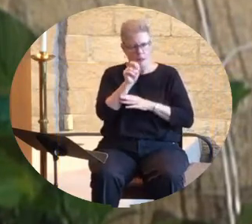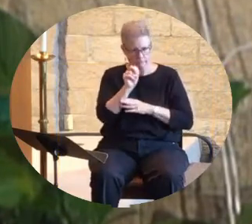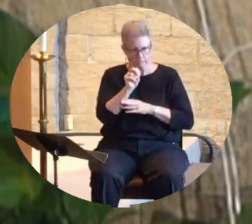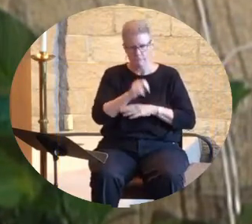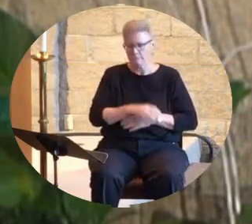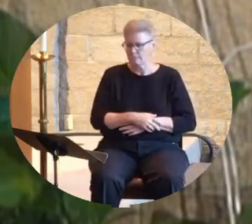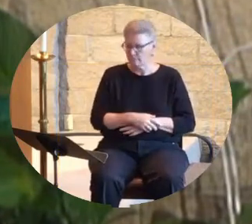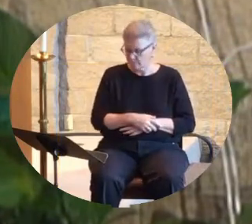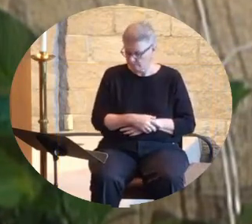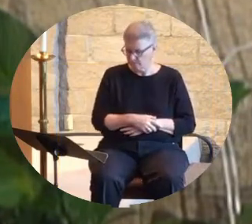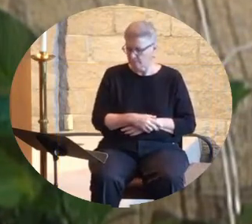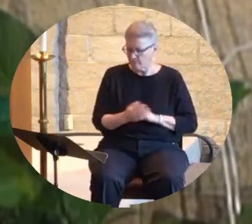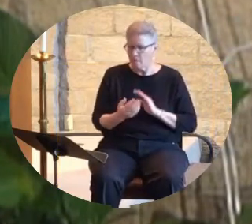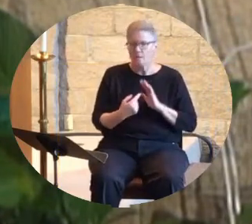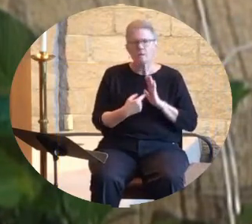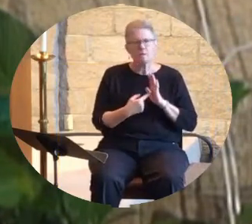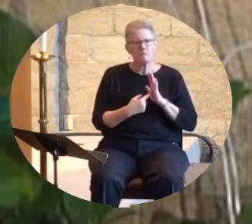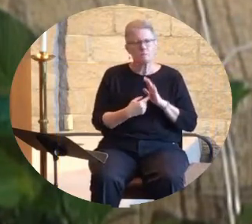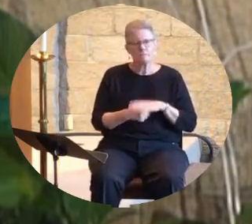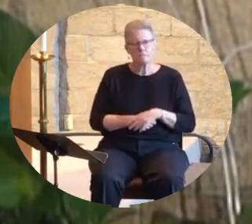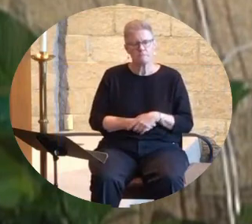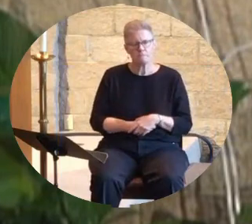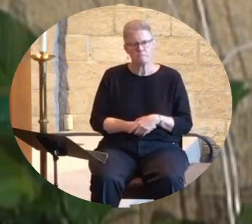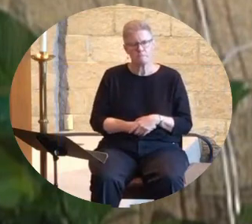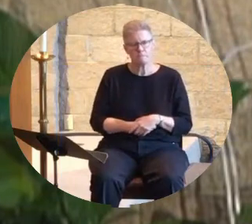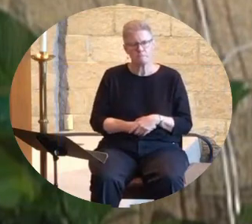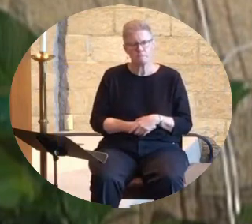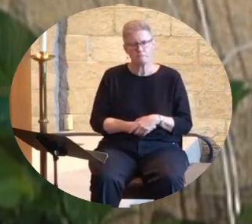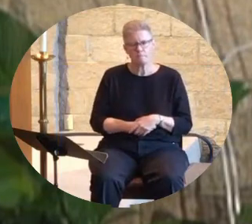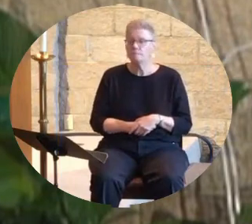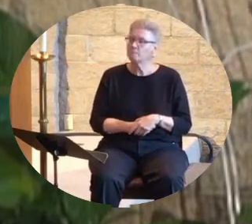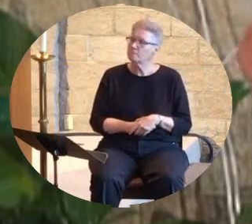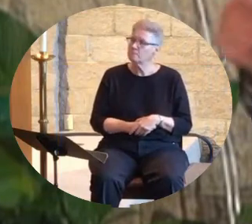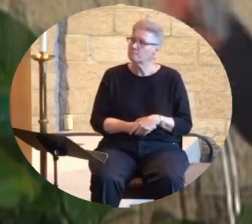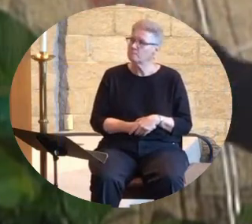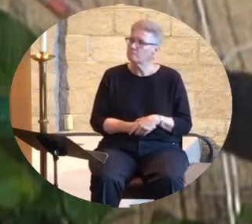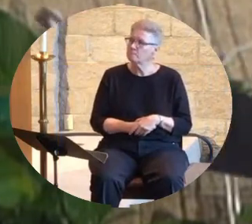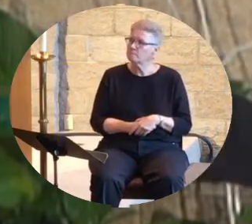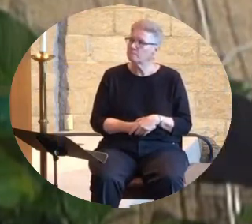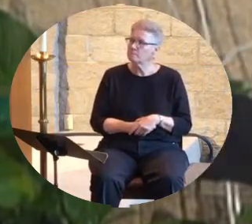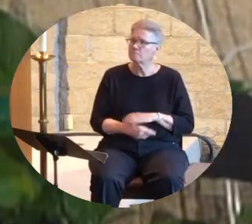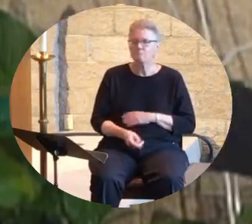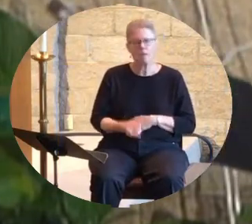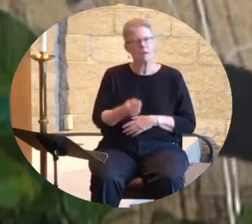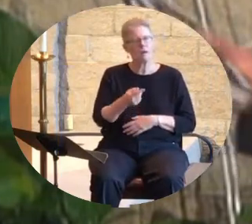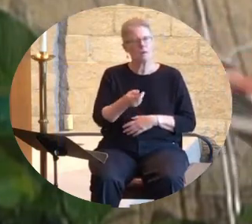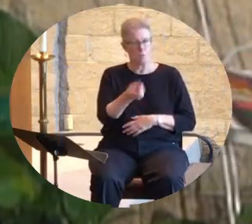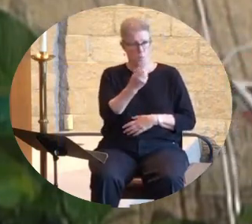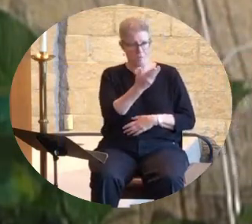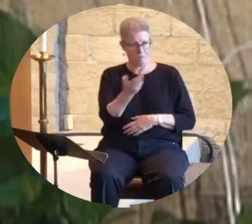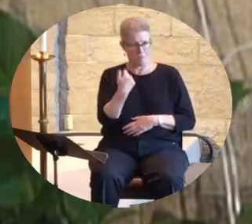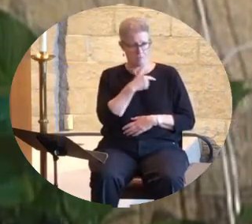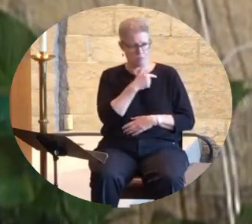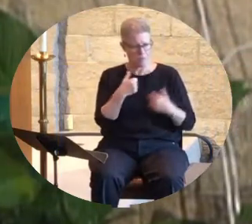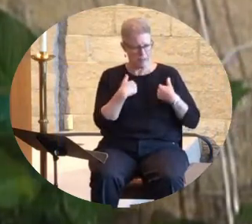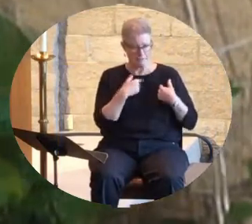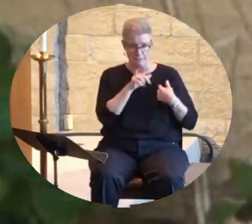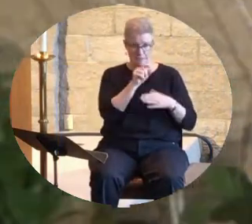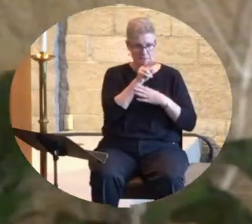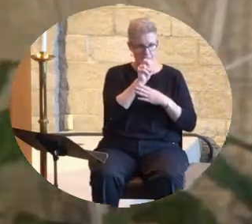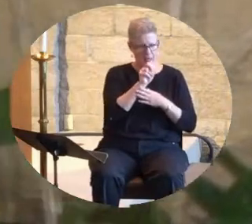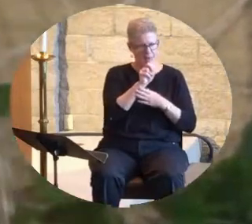One of the things that we have because of love is, love is magnetism. It is magnetism. And I think, you know,